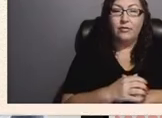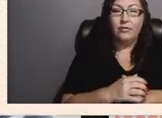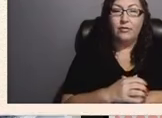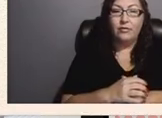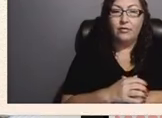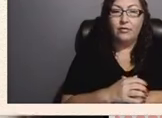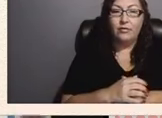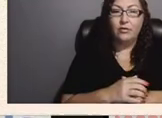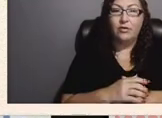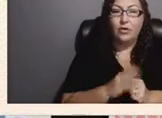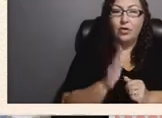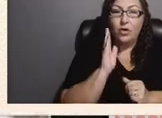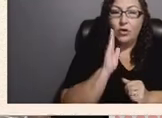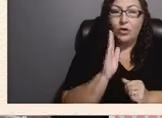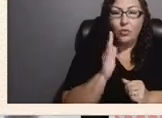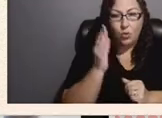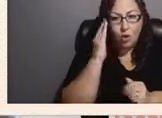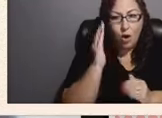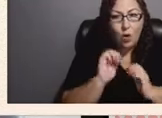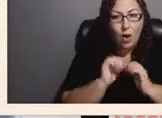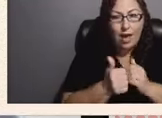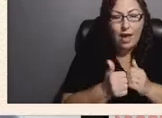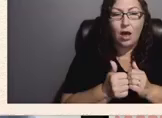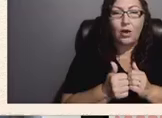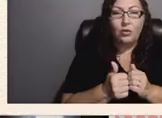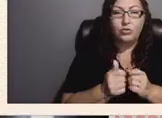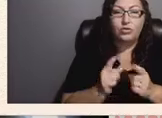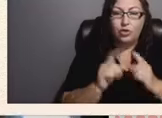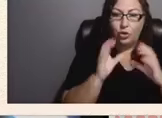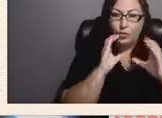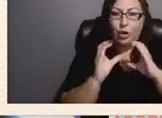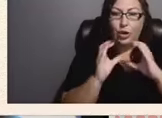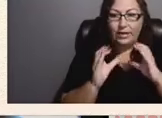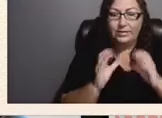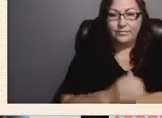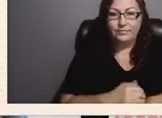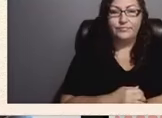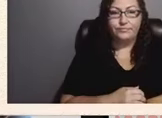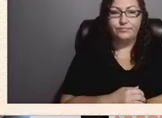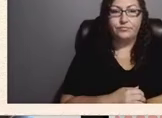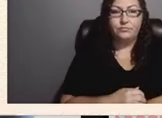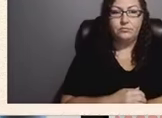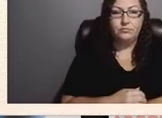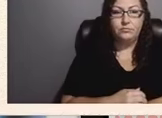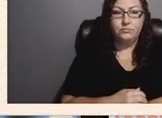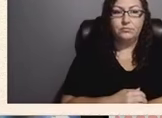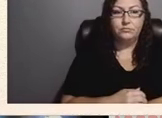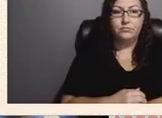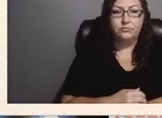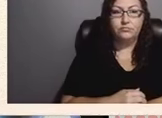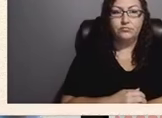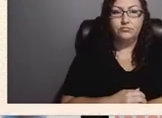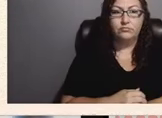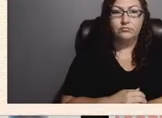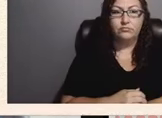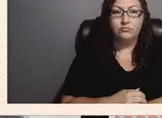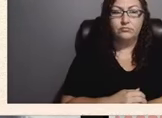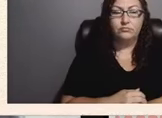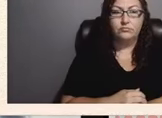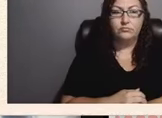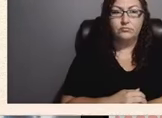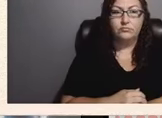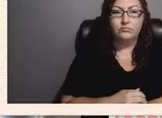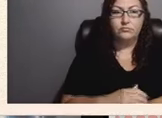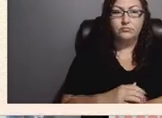will know how to communicate. The kids at the basketball coach, a lot of times